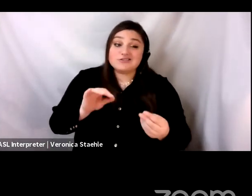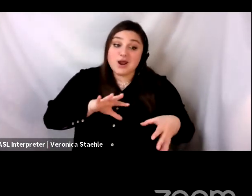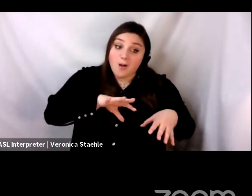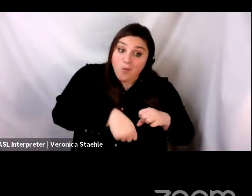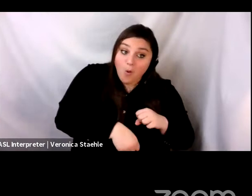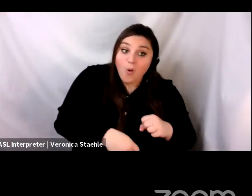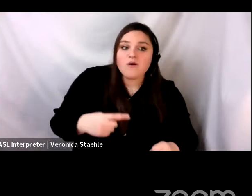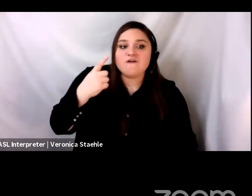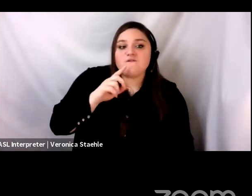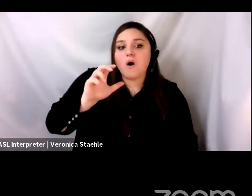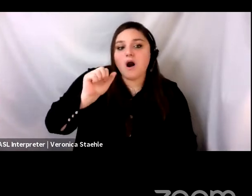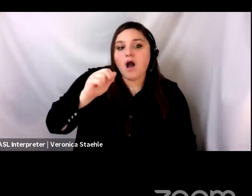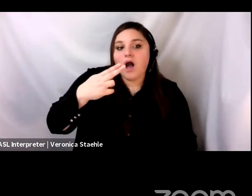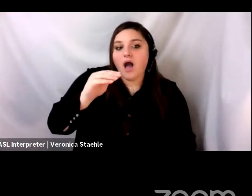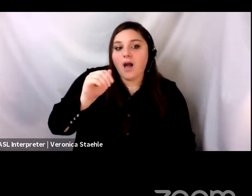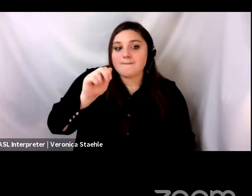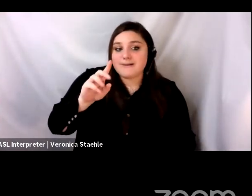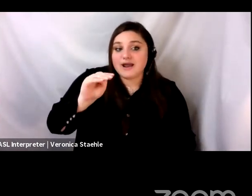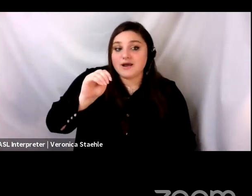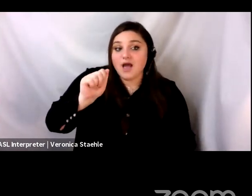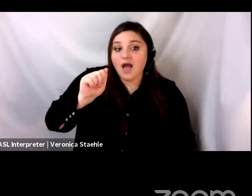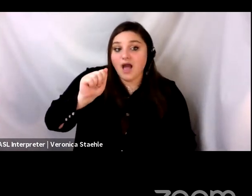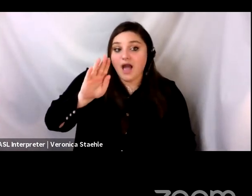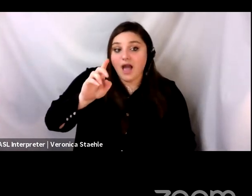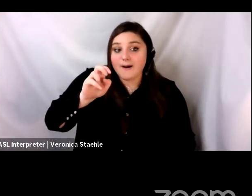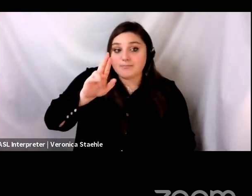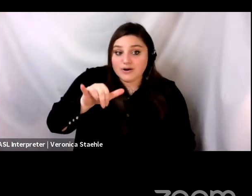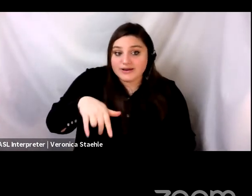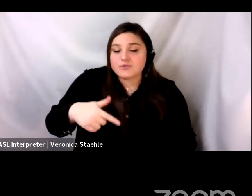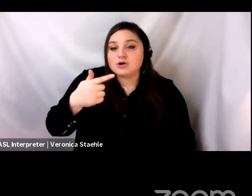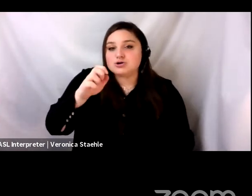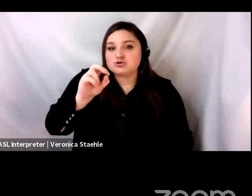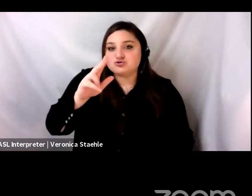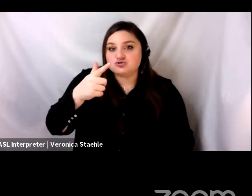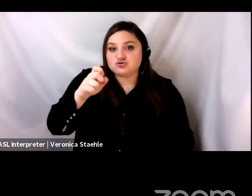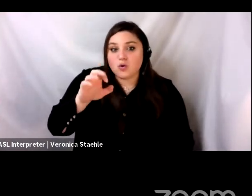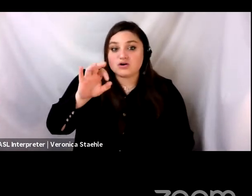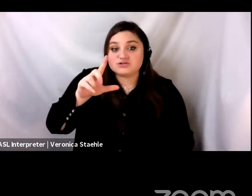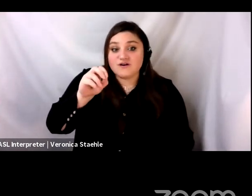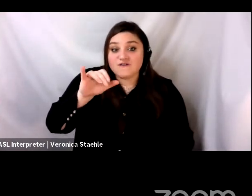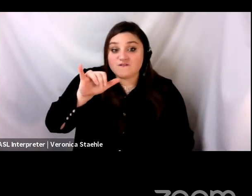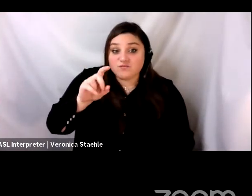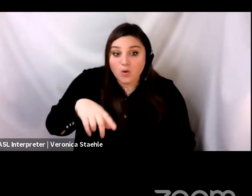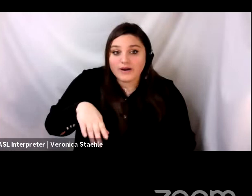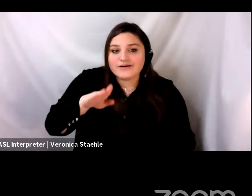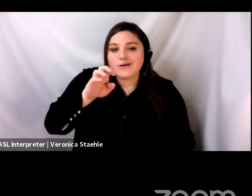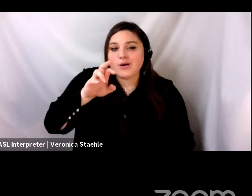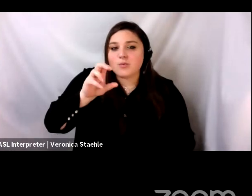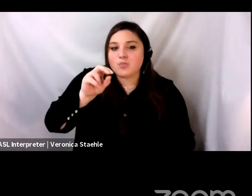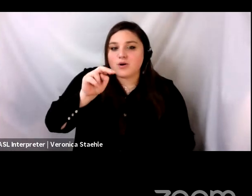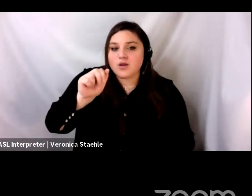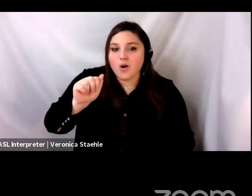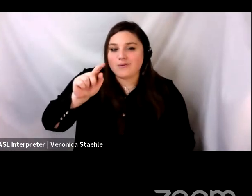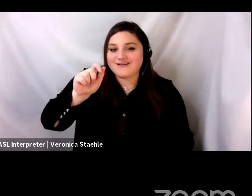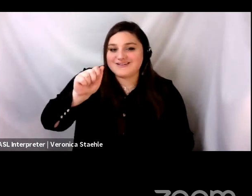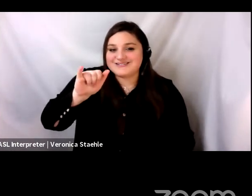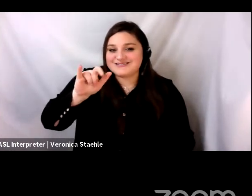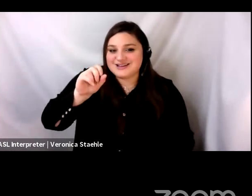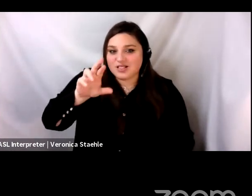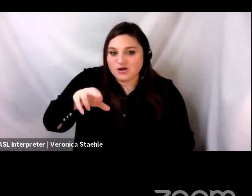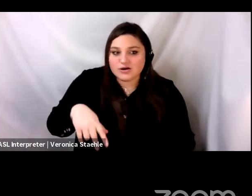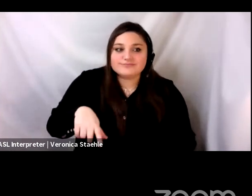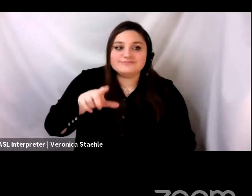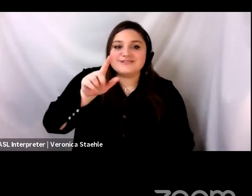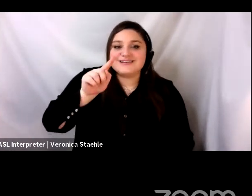and more recently, Ma'Khia Bryant, Juan Joseph Daniel Castellano, Darren DeJuan